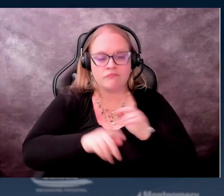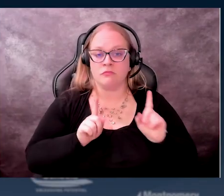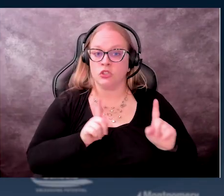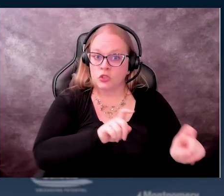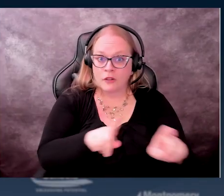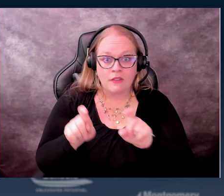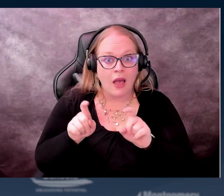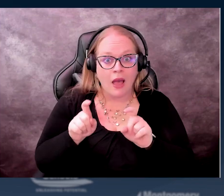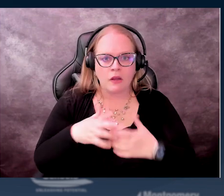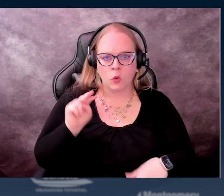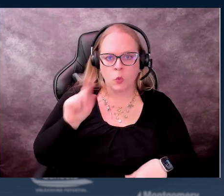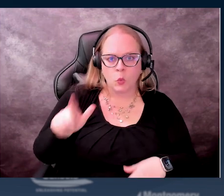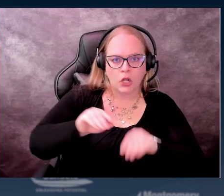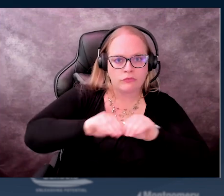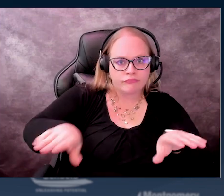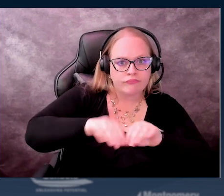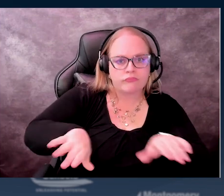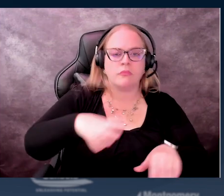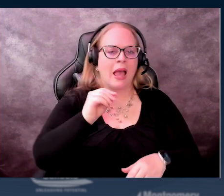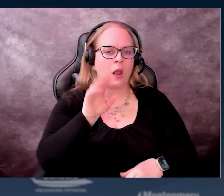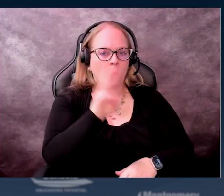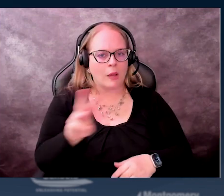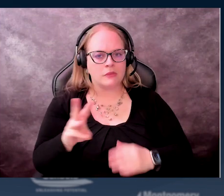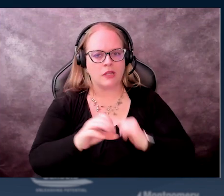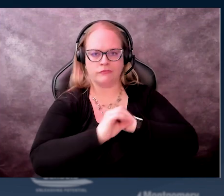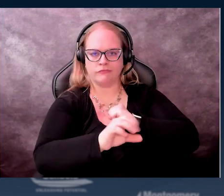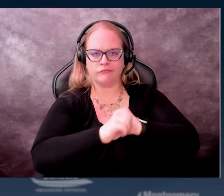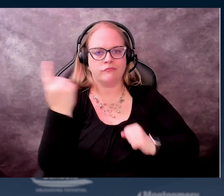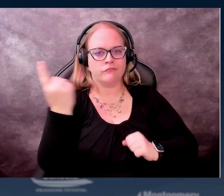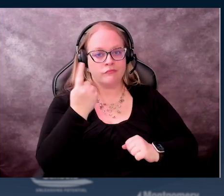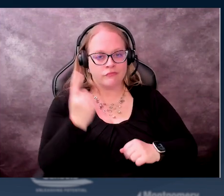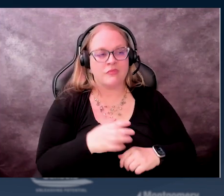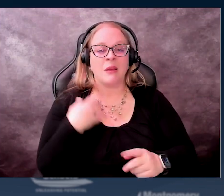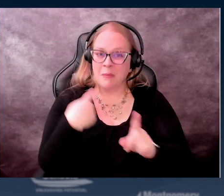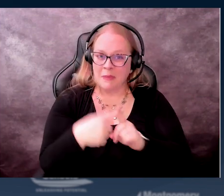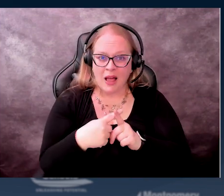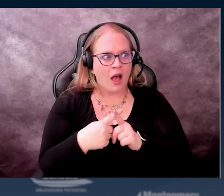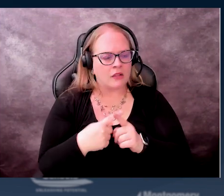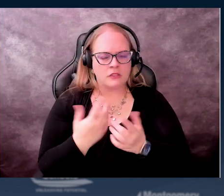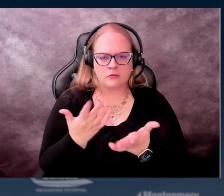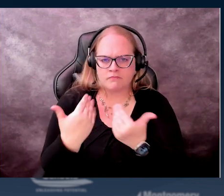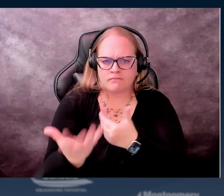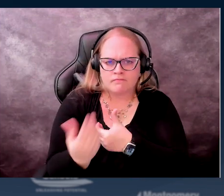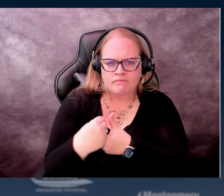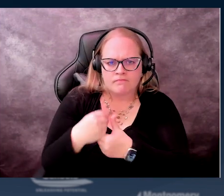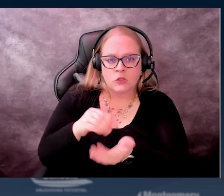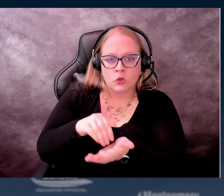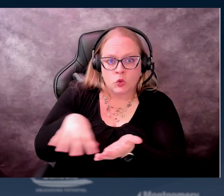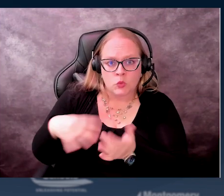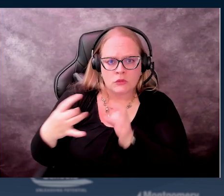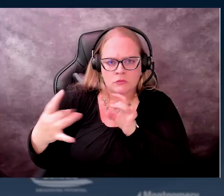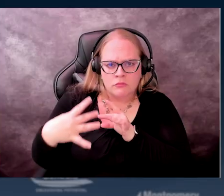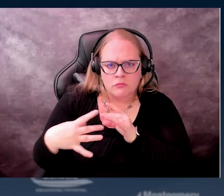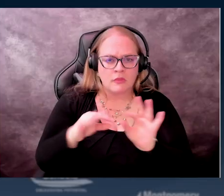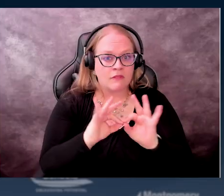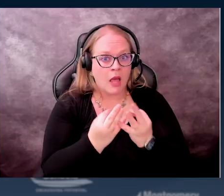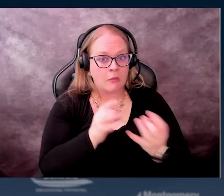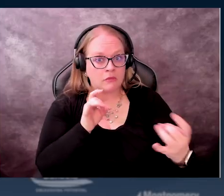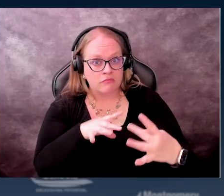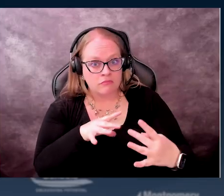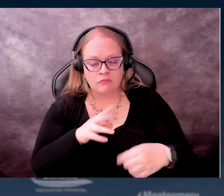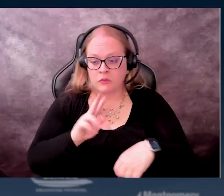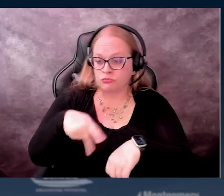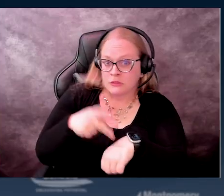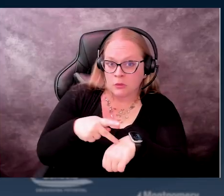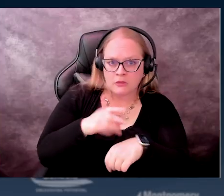in newsletters, and on our website, and direct input from students, families, principals,